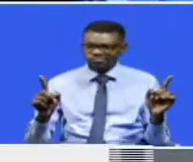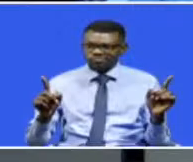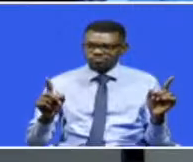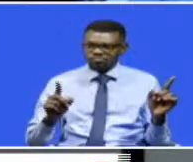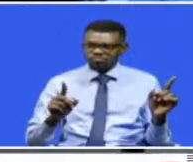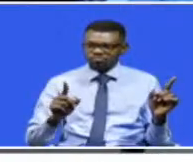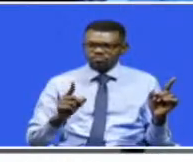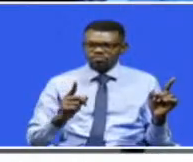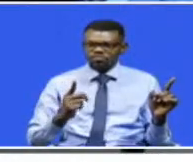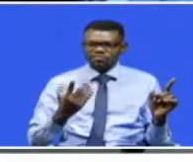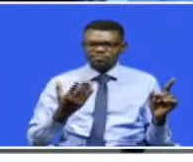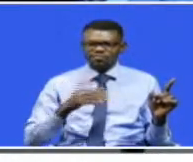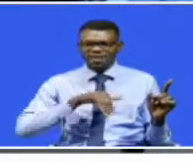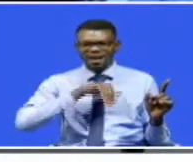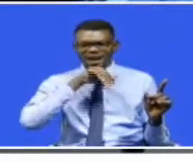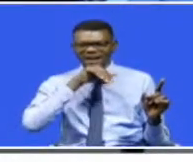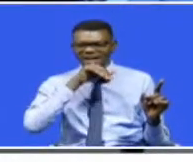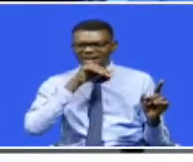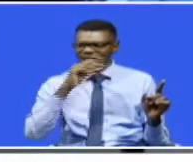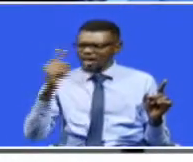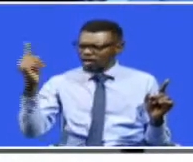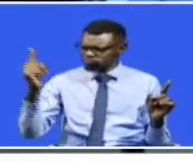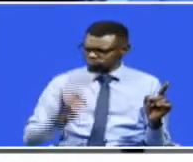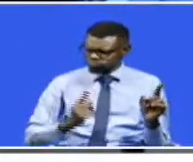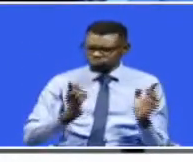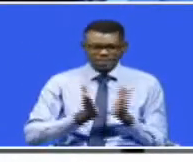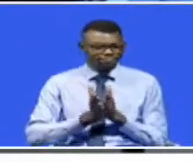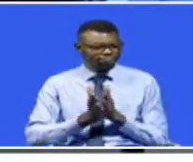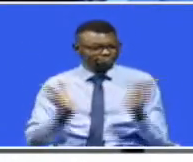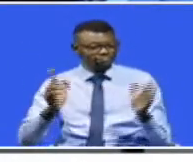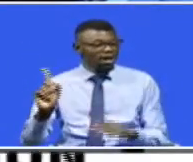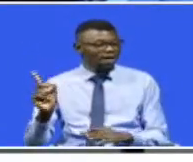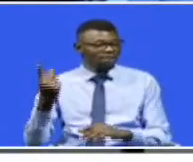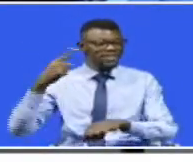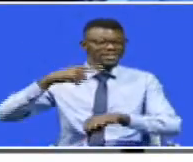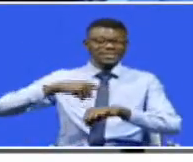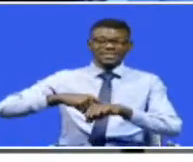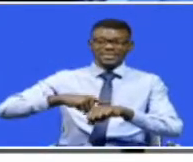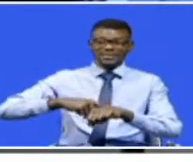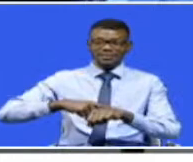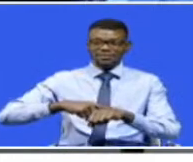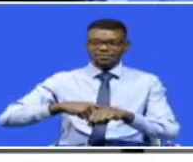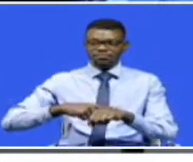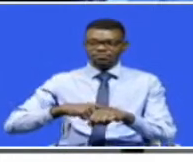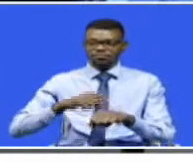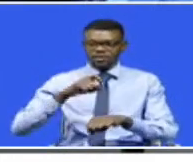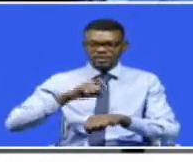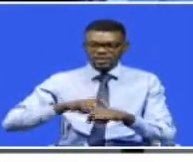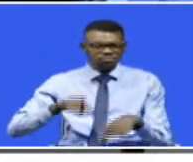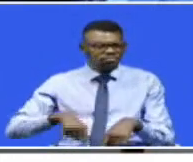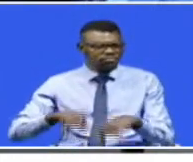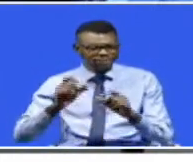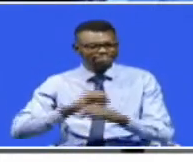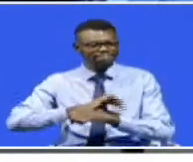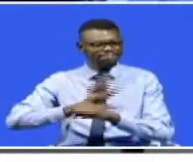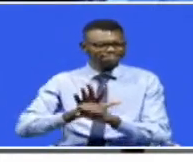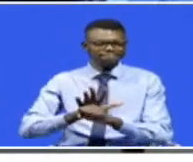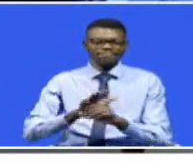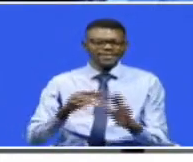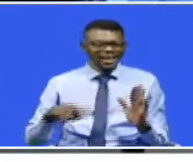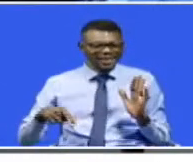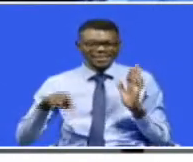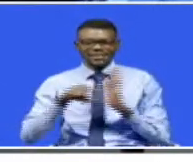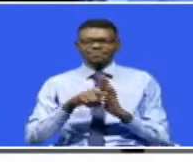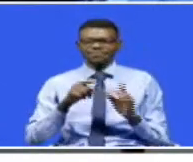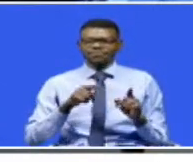of ODM leader Raila Odinga earlier today was the first since he tested negative for COVID-19. And in a rare disclosure